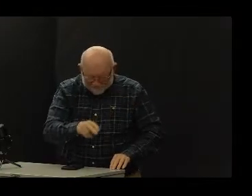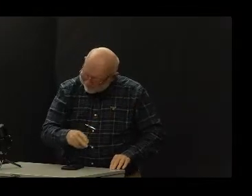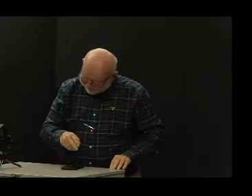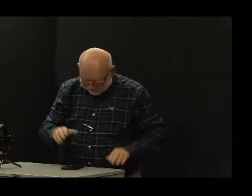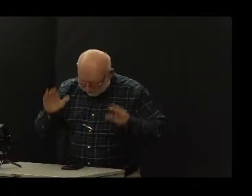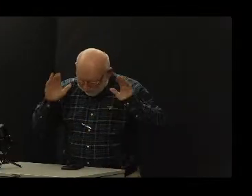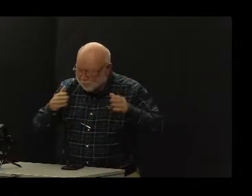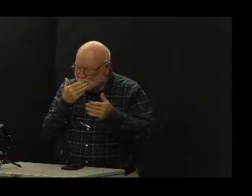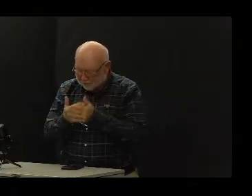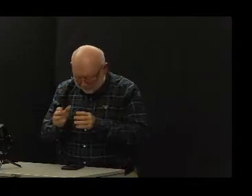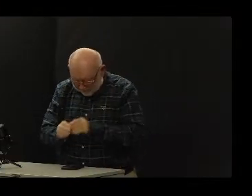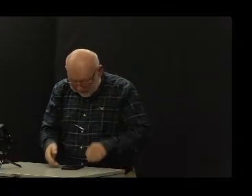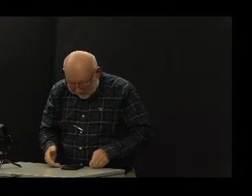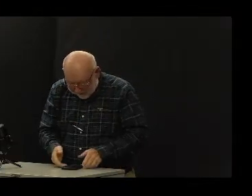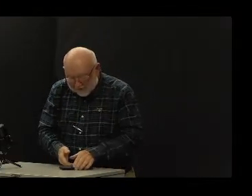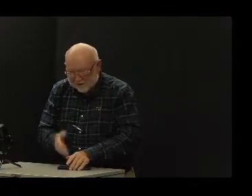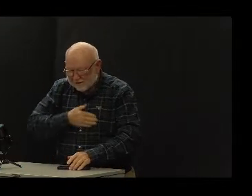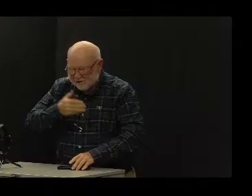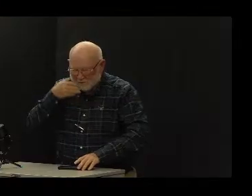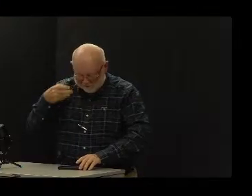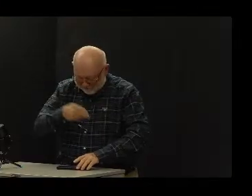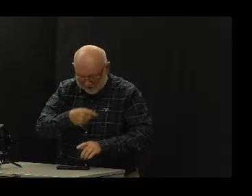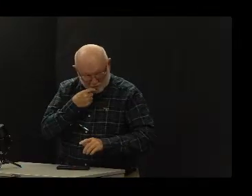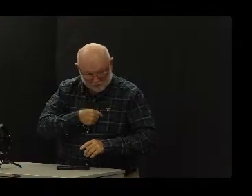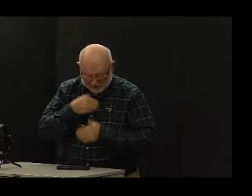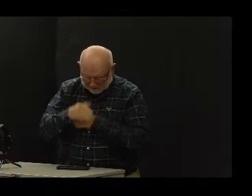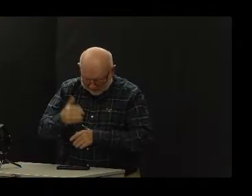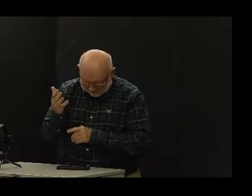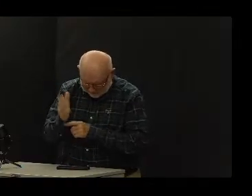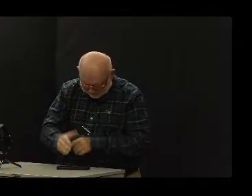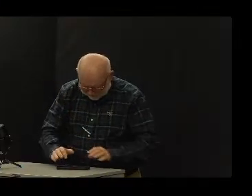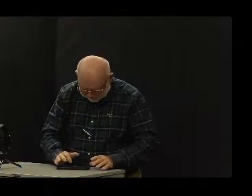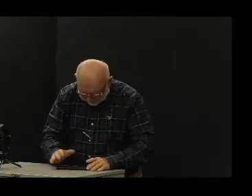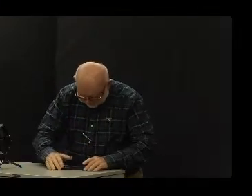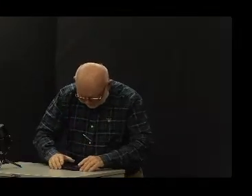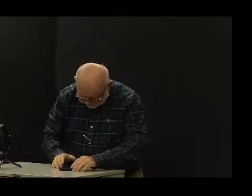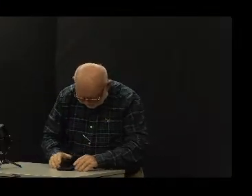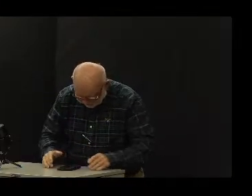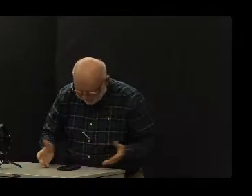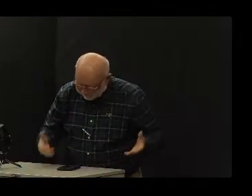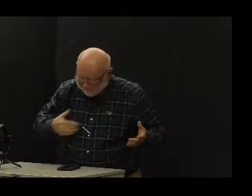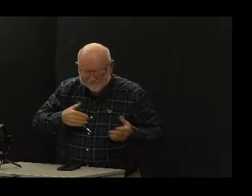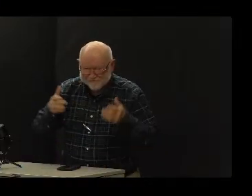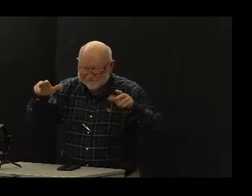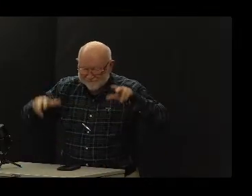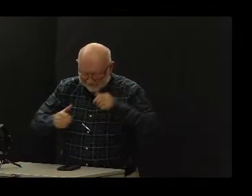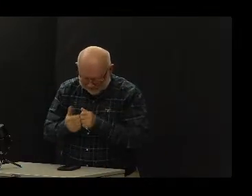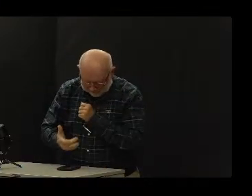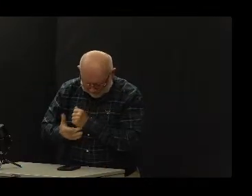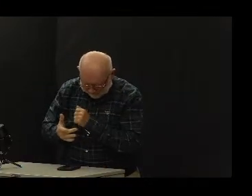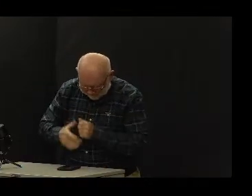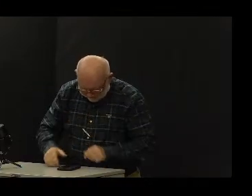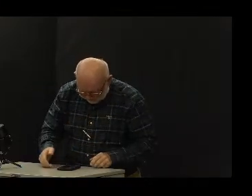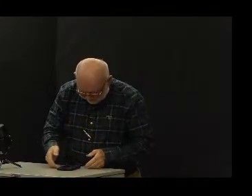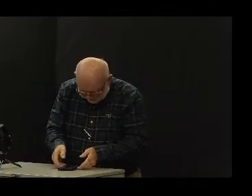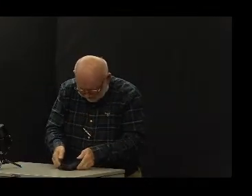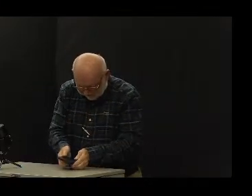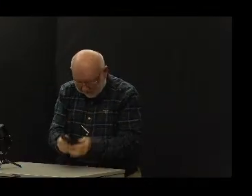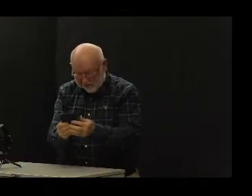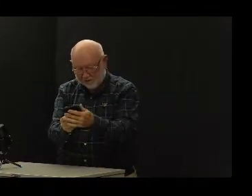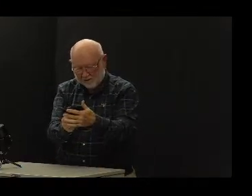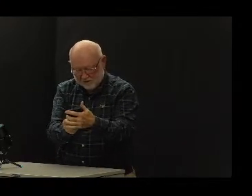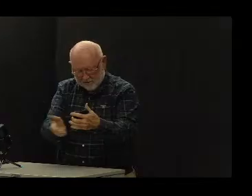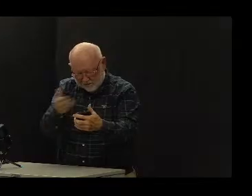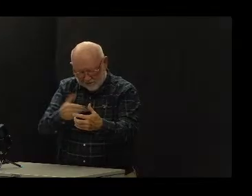really enjoyed the meeting tonight. I better keep it short. I only got 5 minutes here. Okay, sorry, I'm awkward